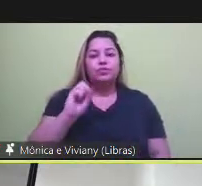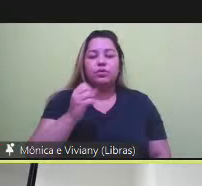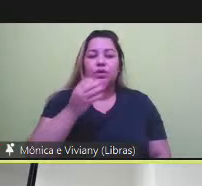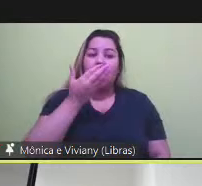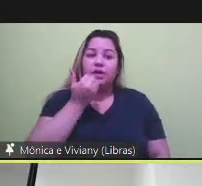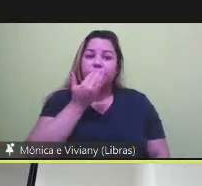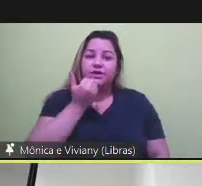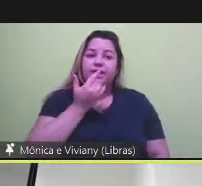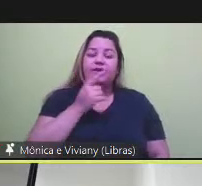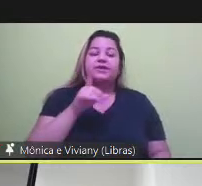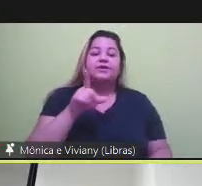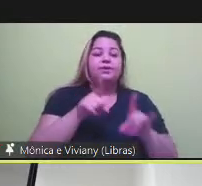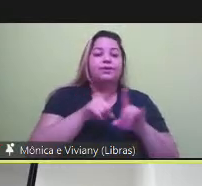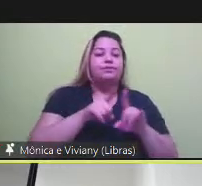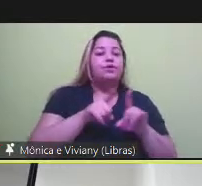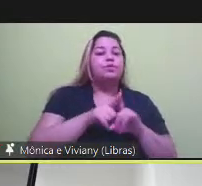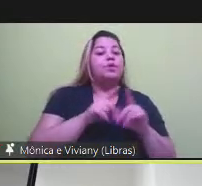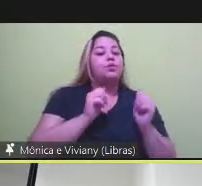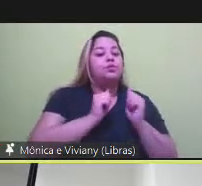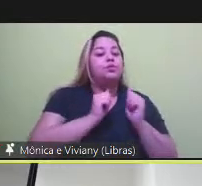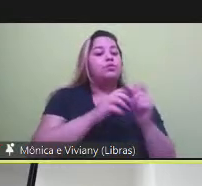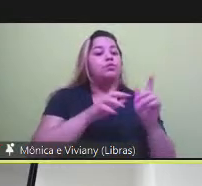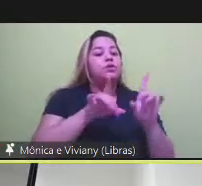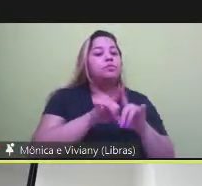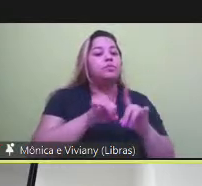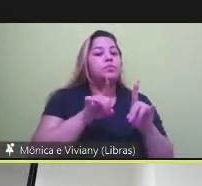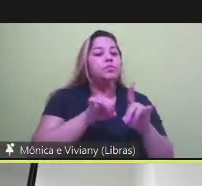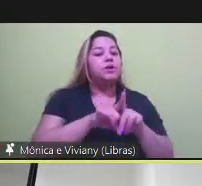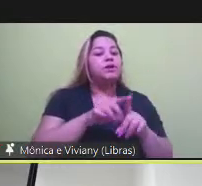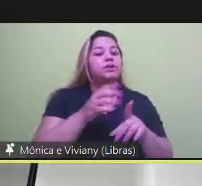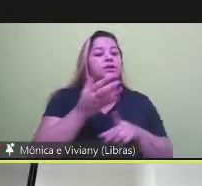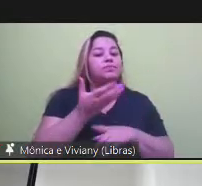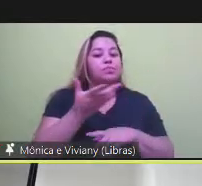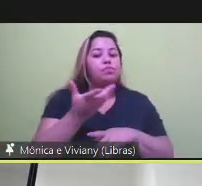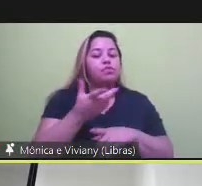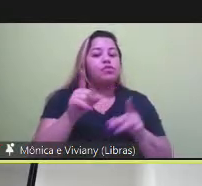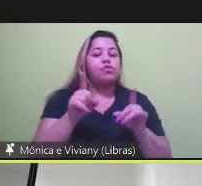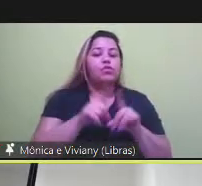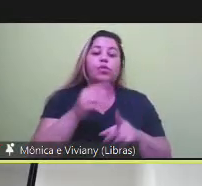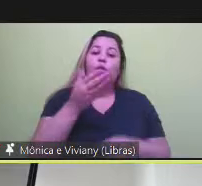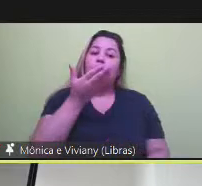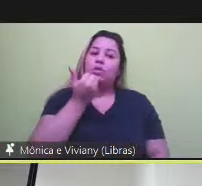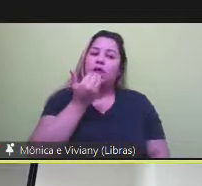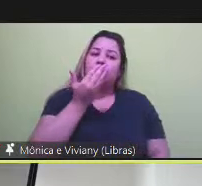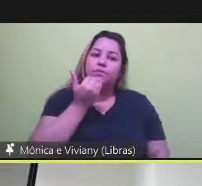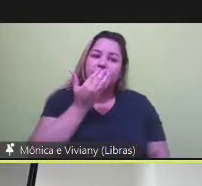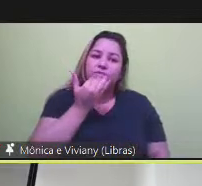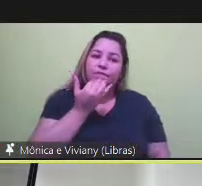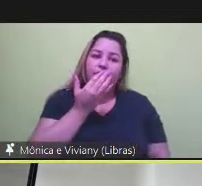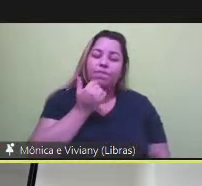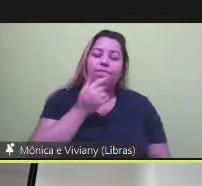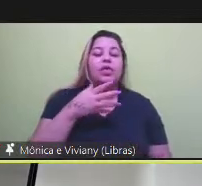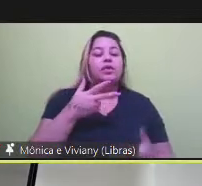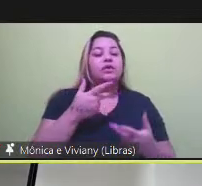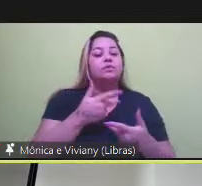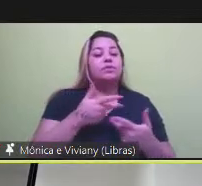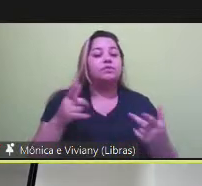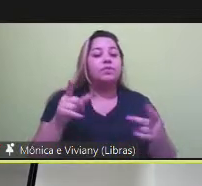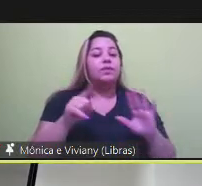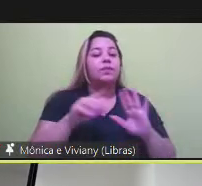food products change components and that separated into categories,